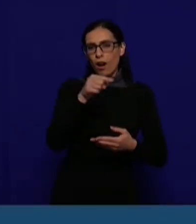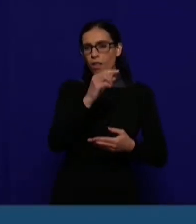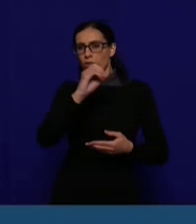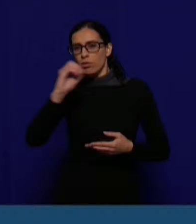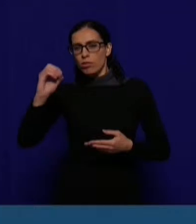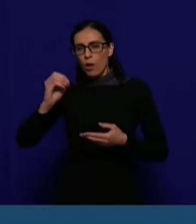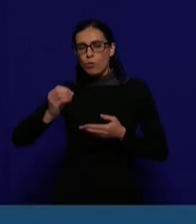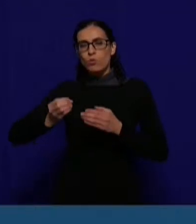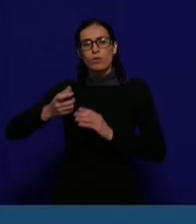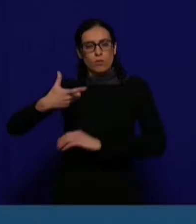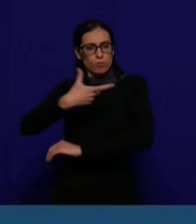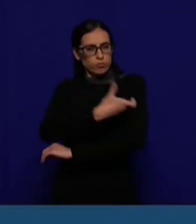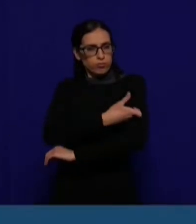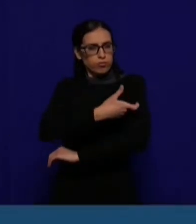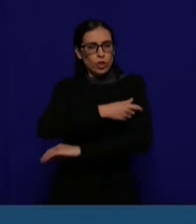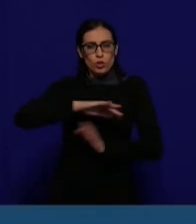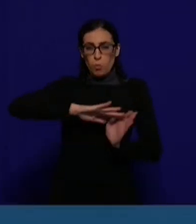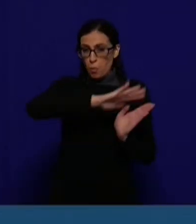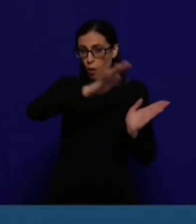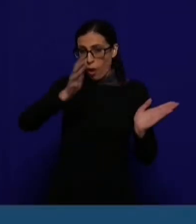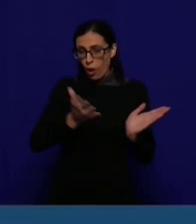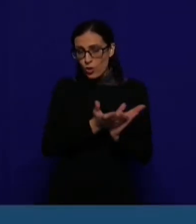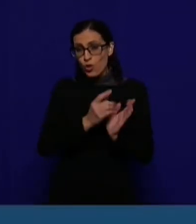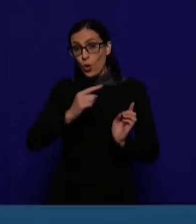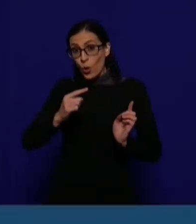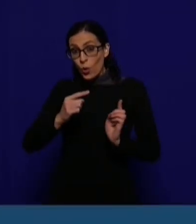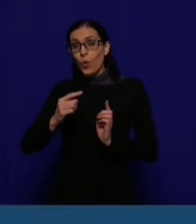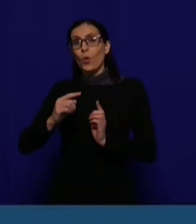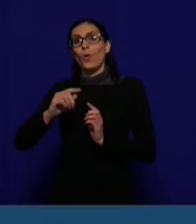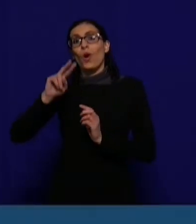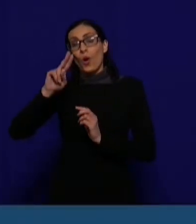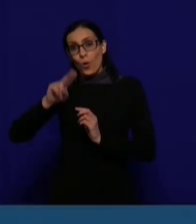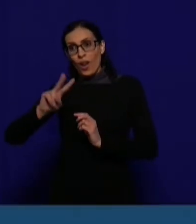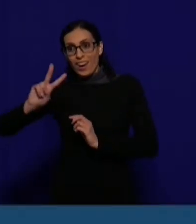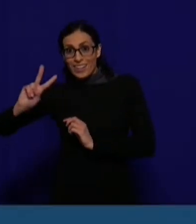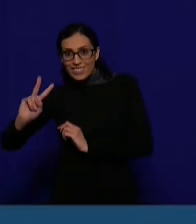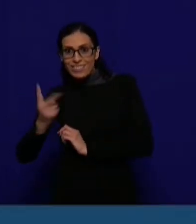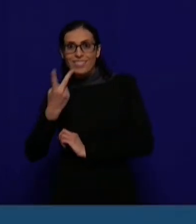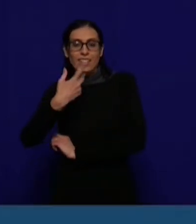301,594 doses lil persuni u minn dawn aħna issa għandna